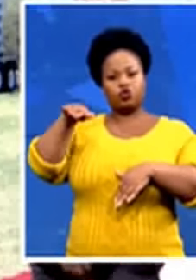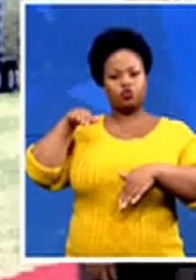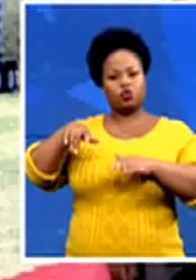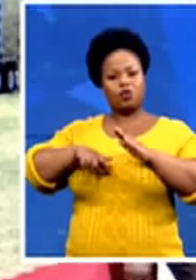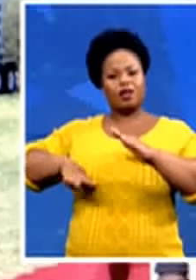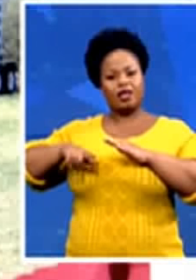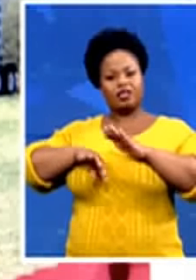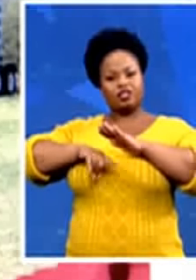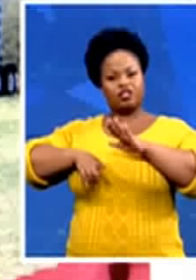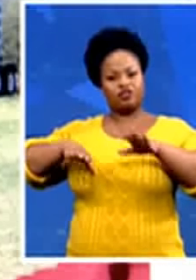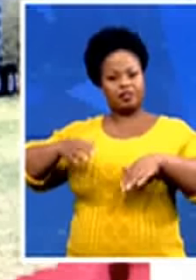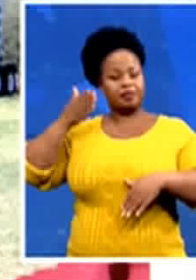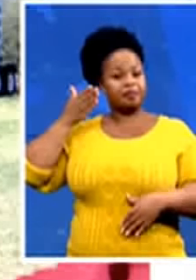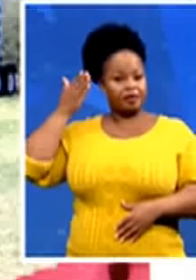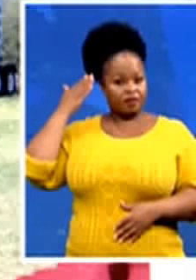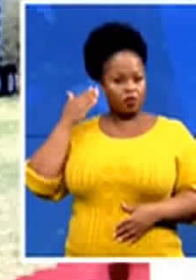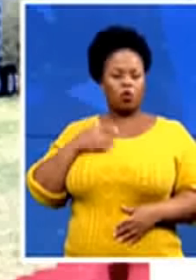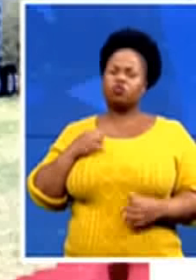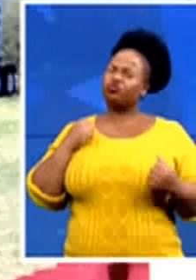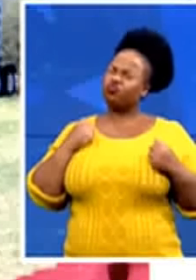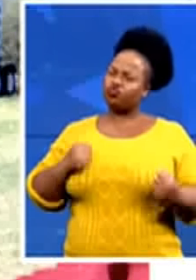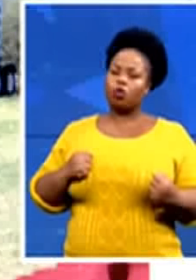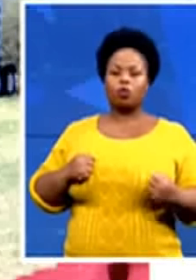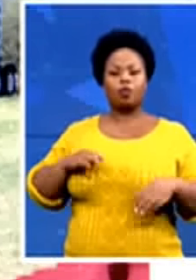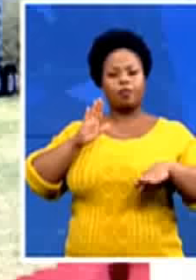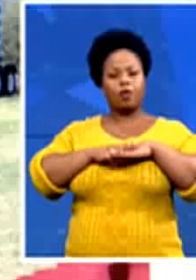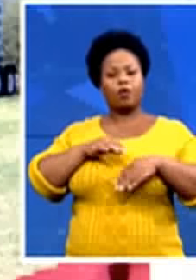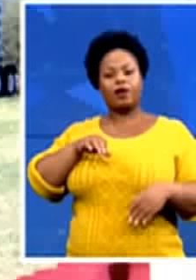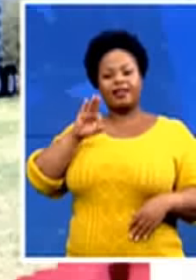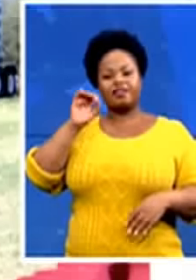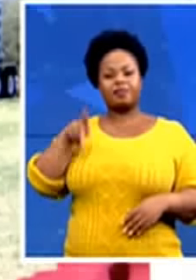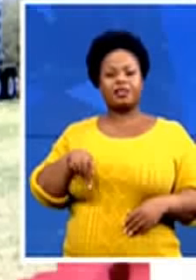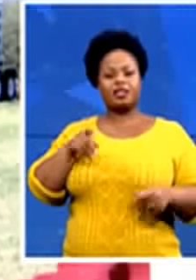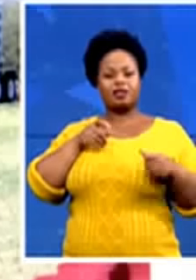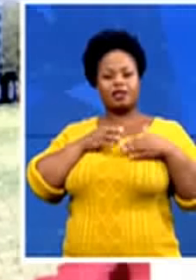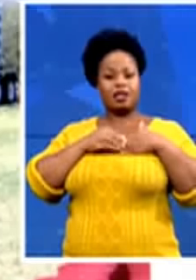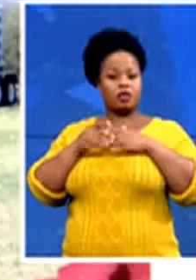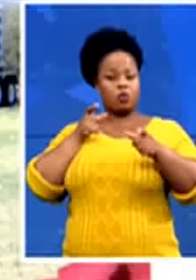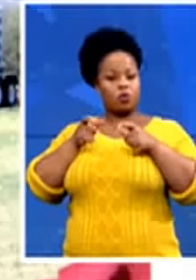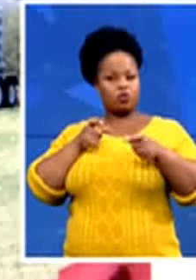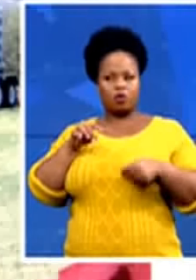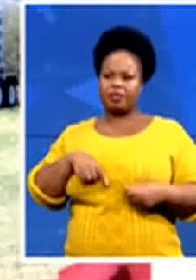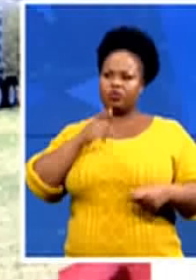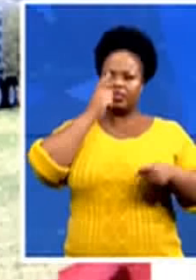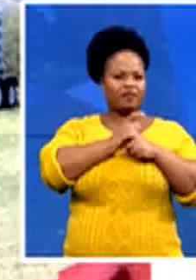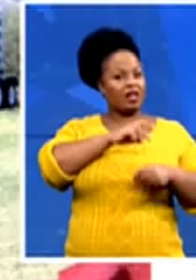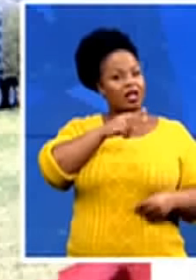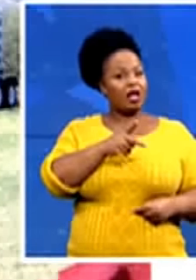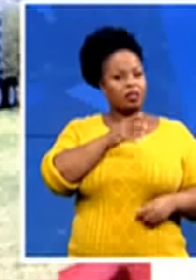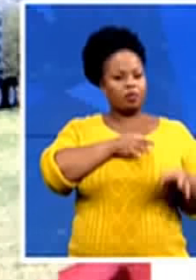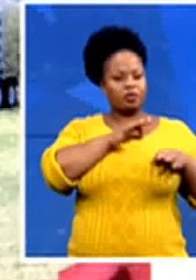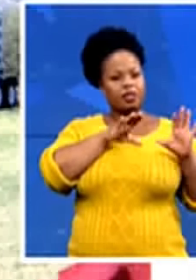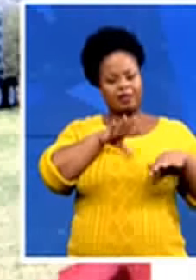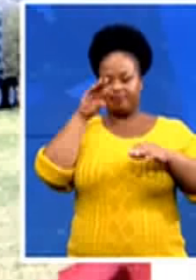a stronghold of Inkatha Freedom Party. Very, very difficult for other parties to come in to campaign. But she came